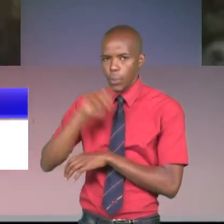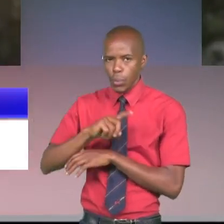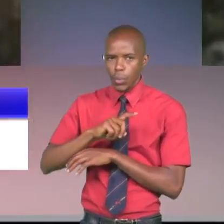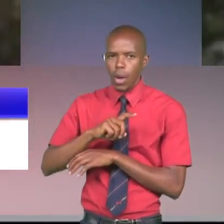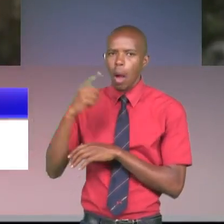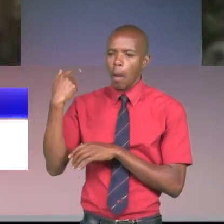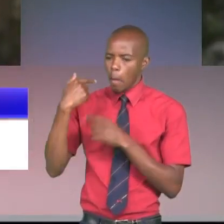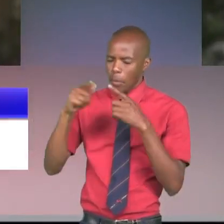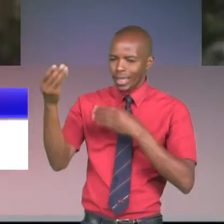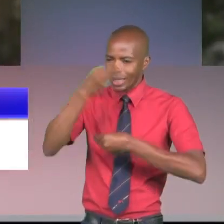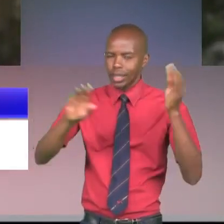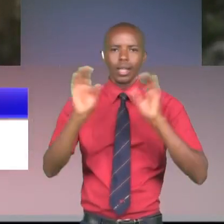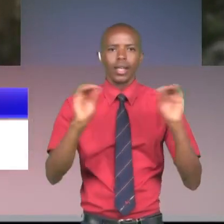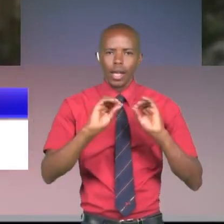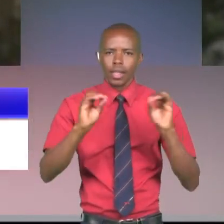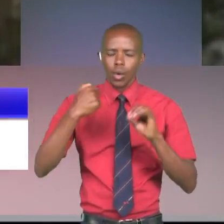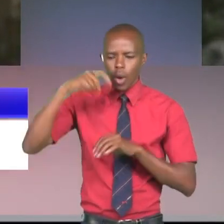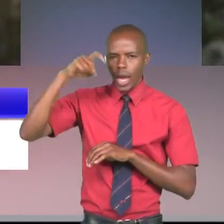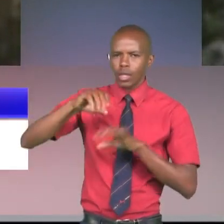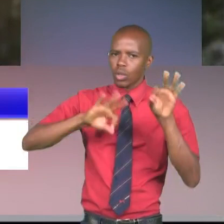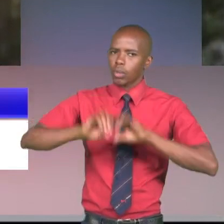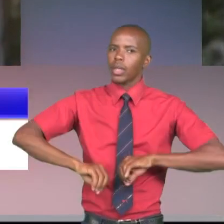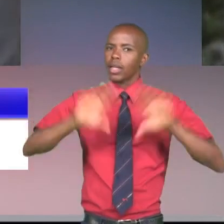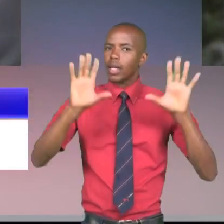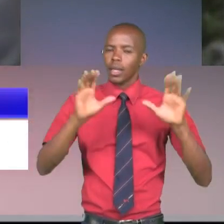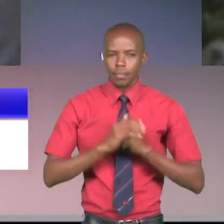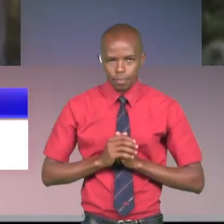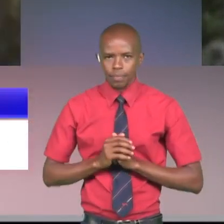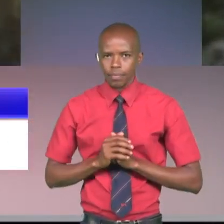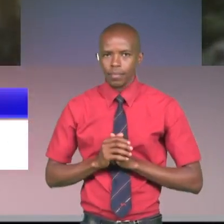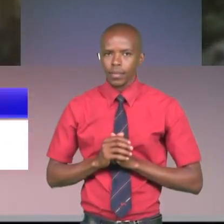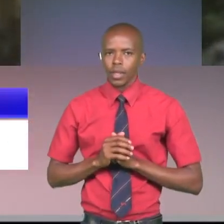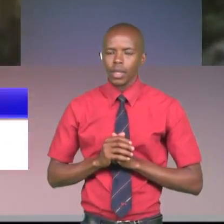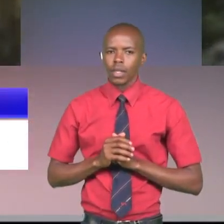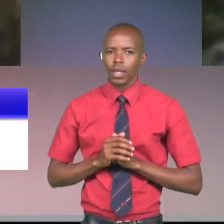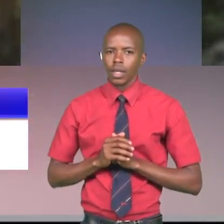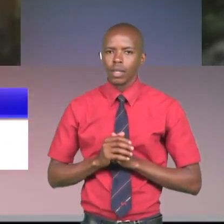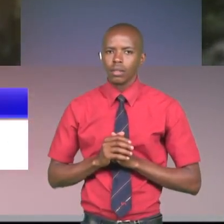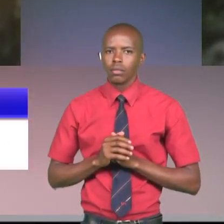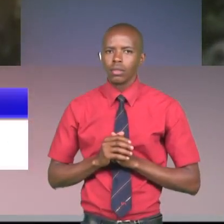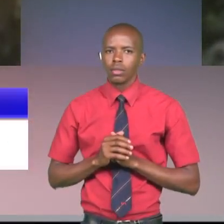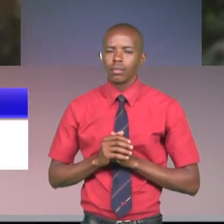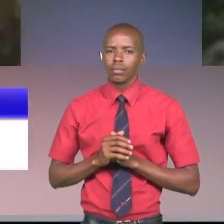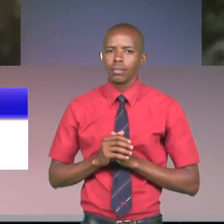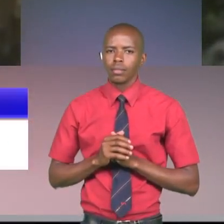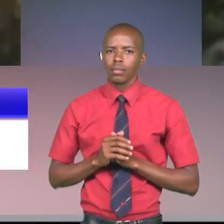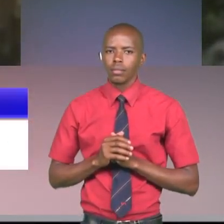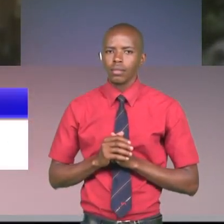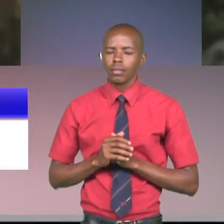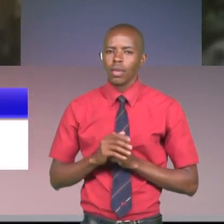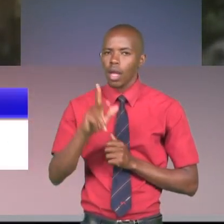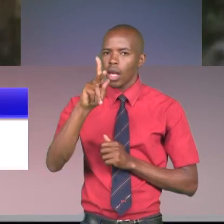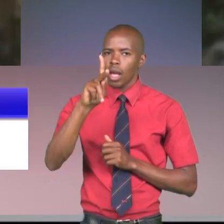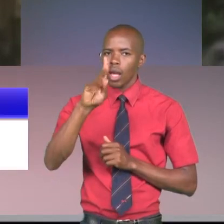market authorization, and we need to clarify that. So under the Pharmacy and Poisons Board regulation, where there are